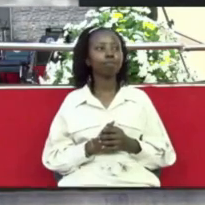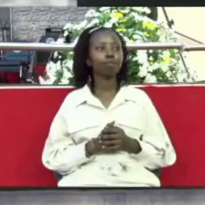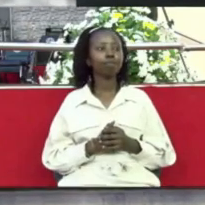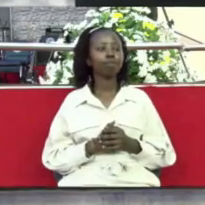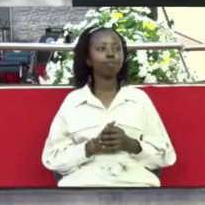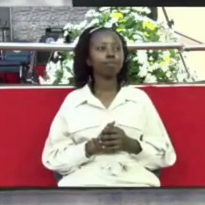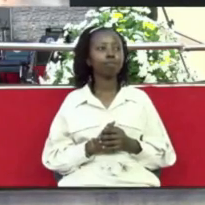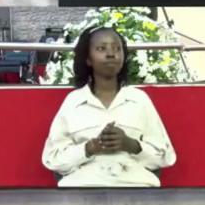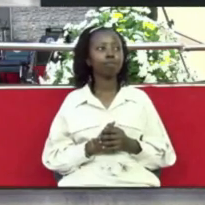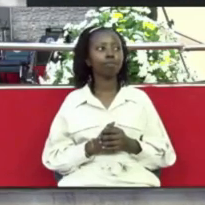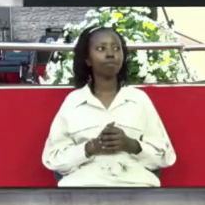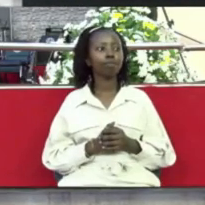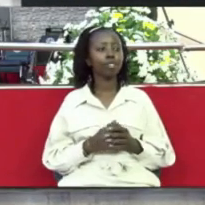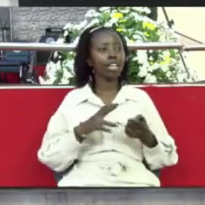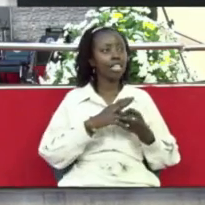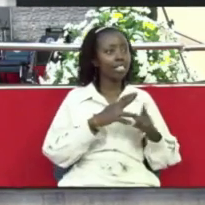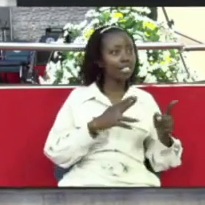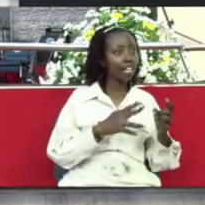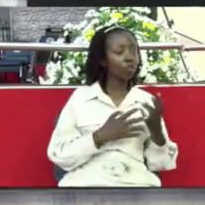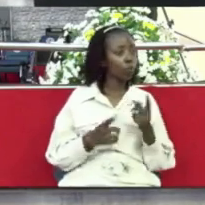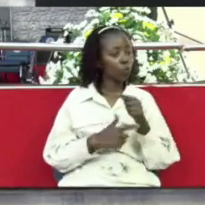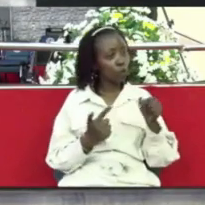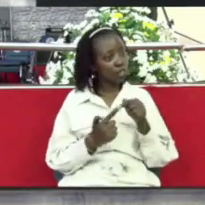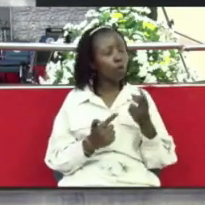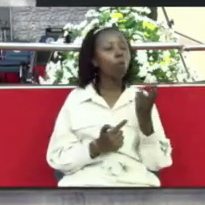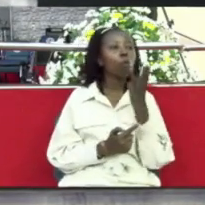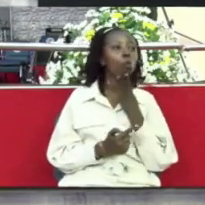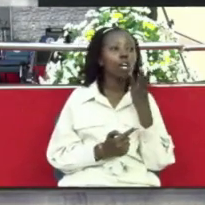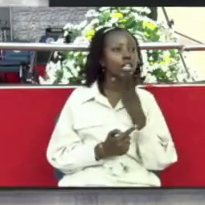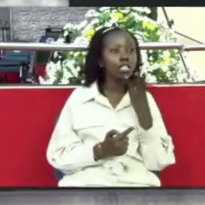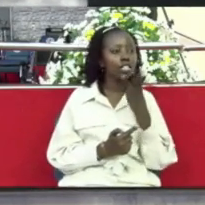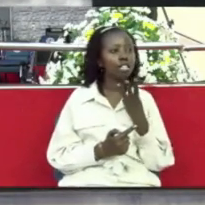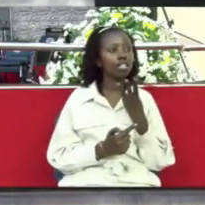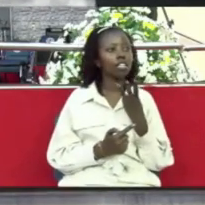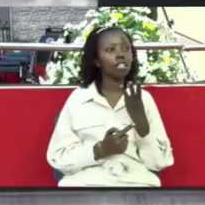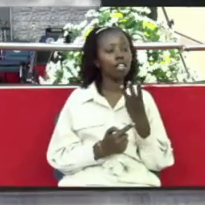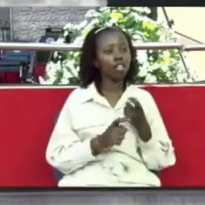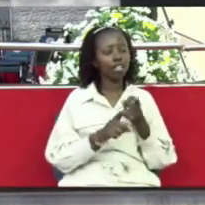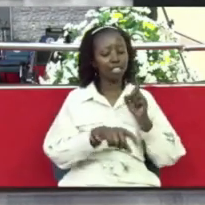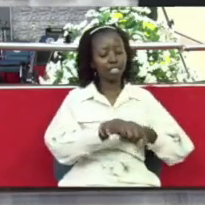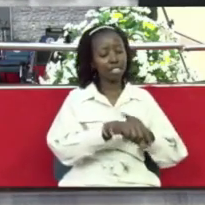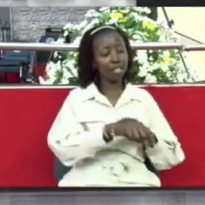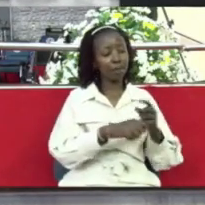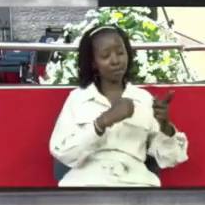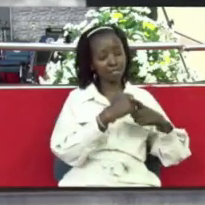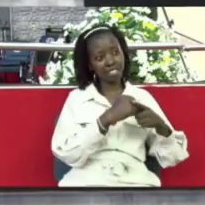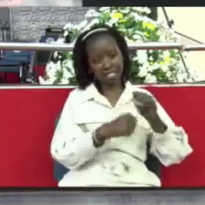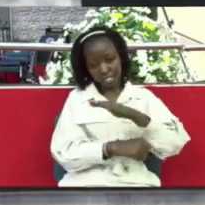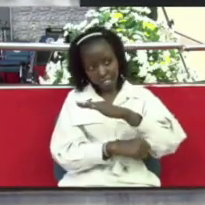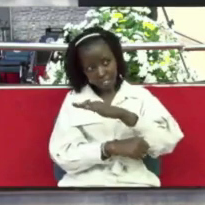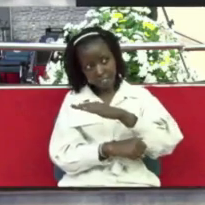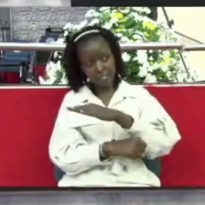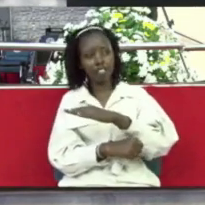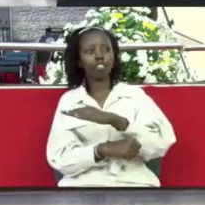jai mwaka. It will start this Wednesday, the 28th, at 6 o'clock. Kuanzia saa 12 jioni. And we